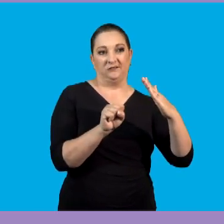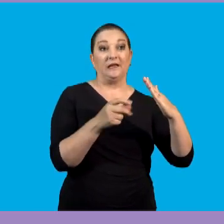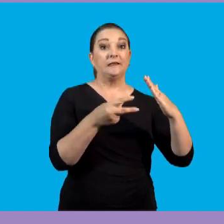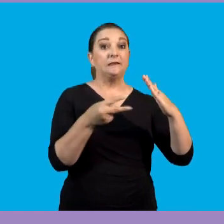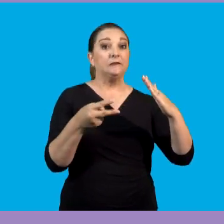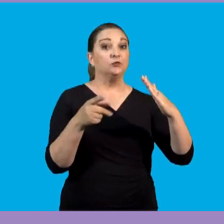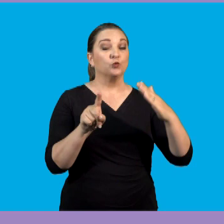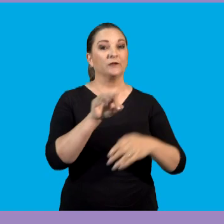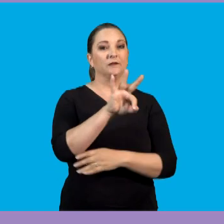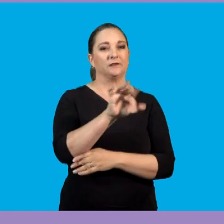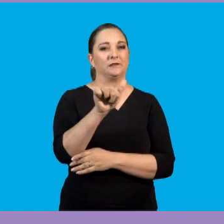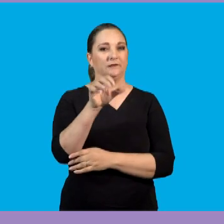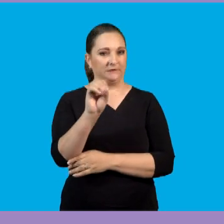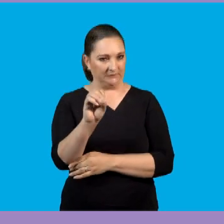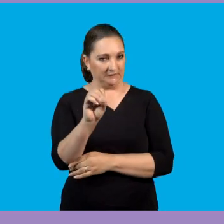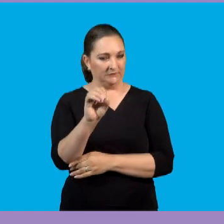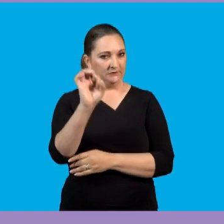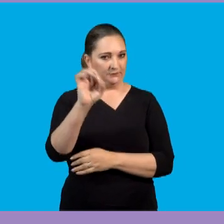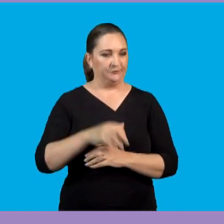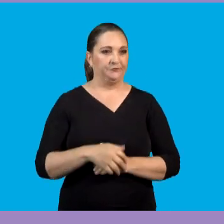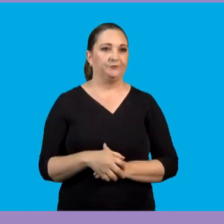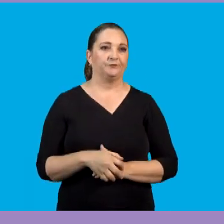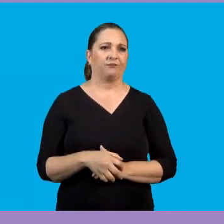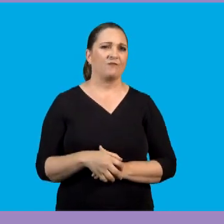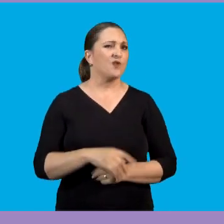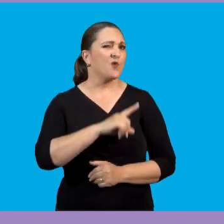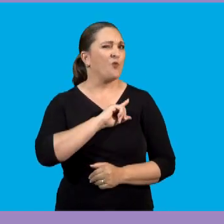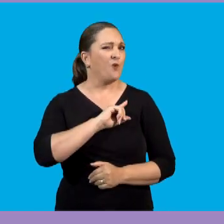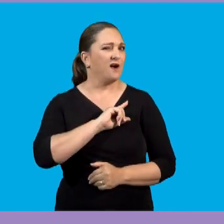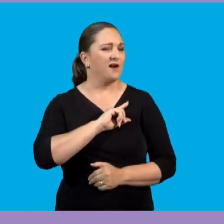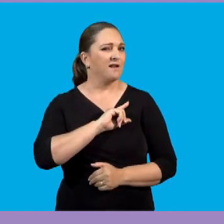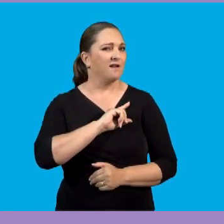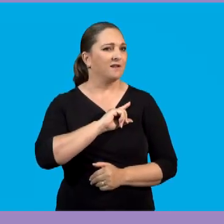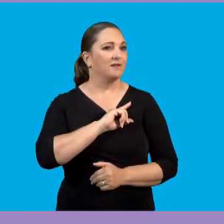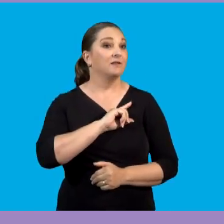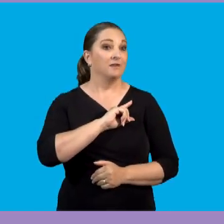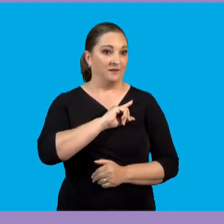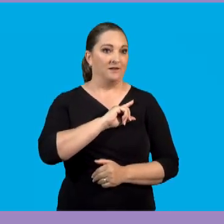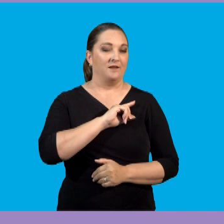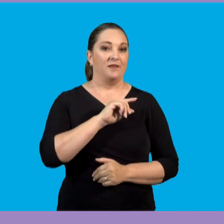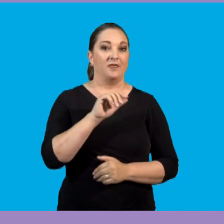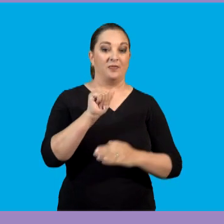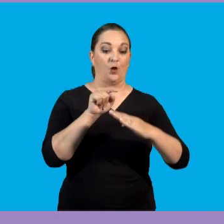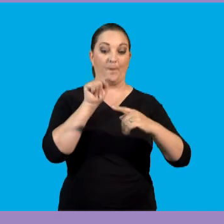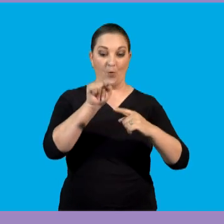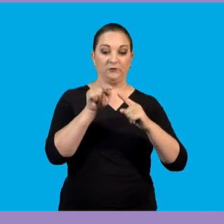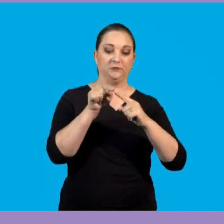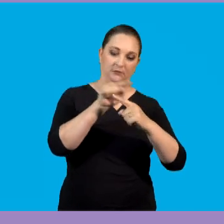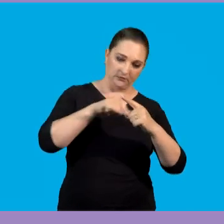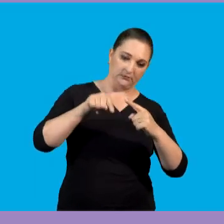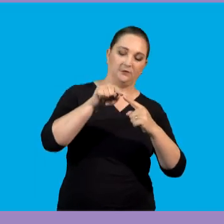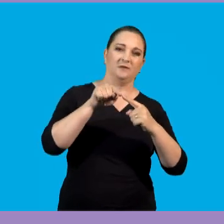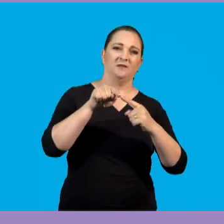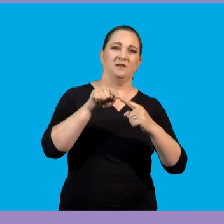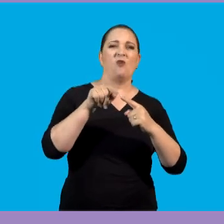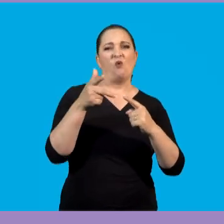going to be equals to 360 degrees, and the reason for that will be angles around a point, or we can